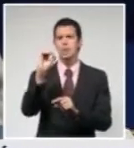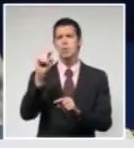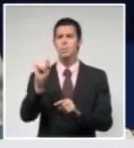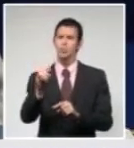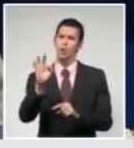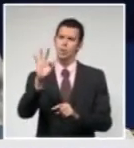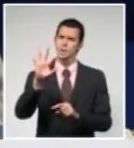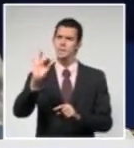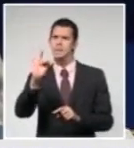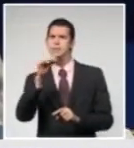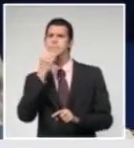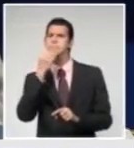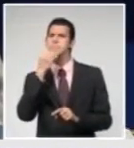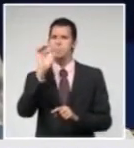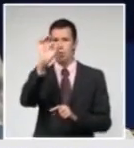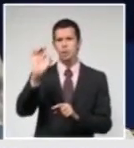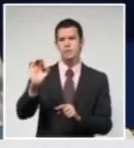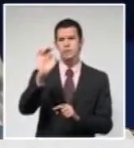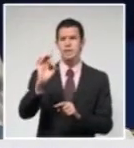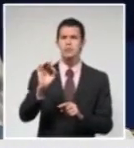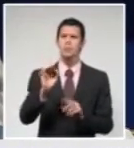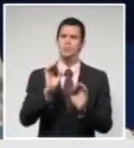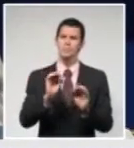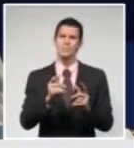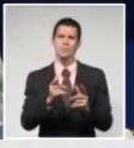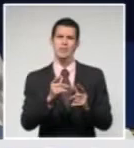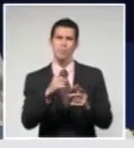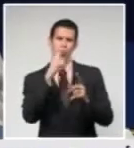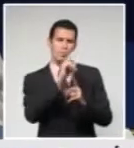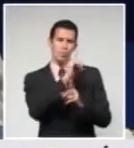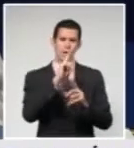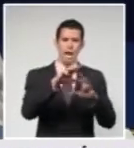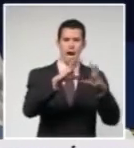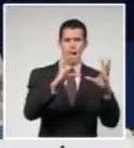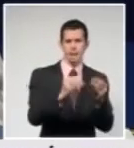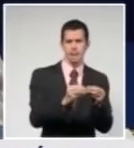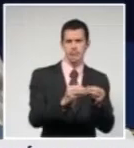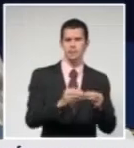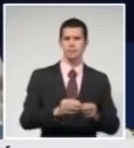0.87% of people, have tested positive for the virus.